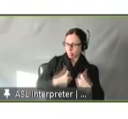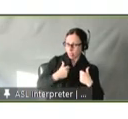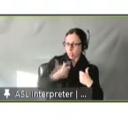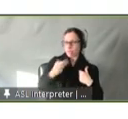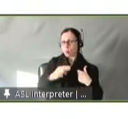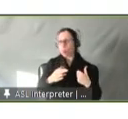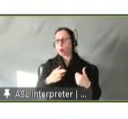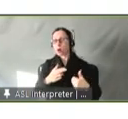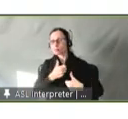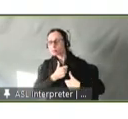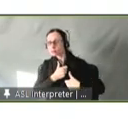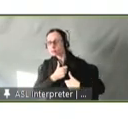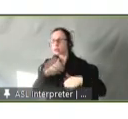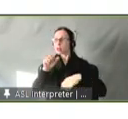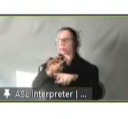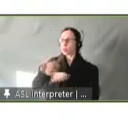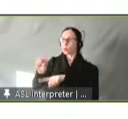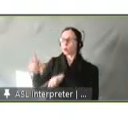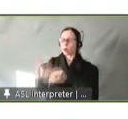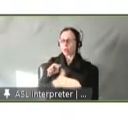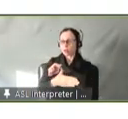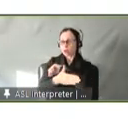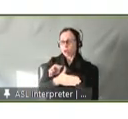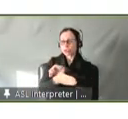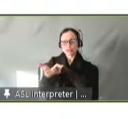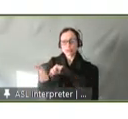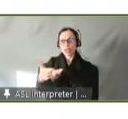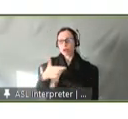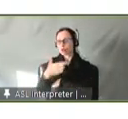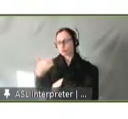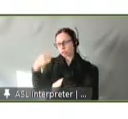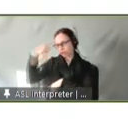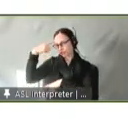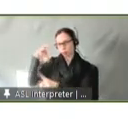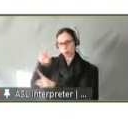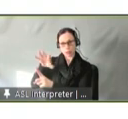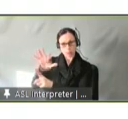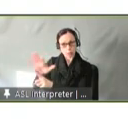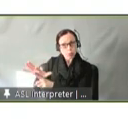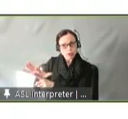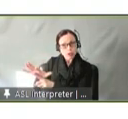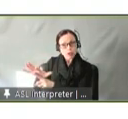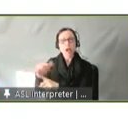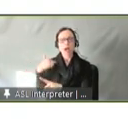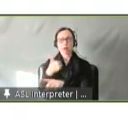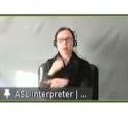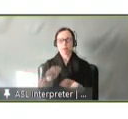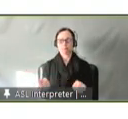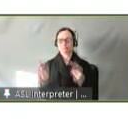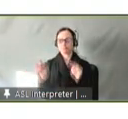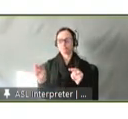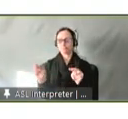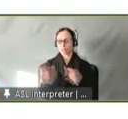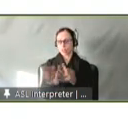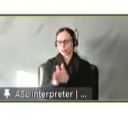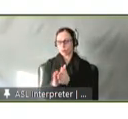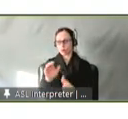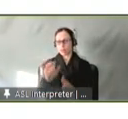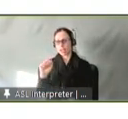who get deployed to countries where there is a risk of exposure. And we look forward to the